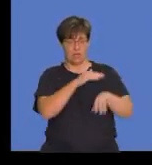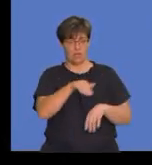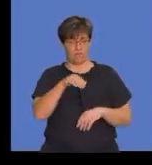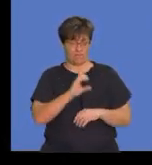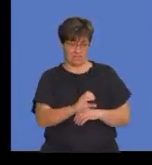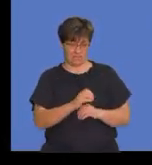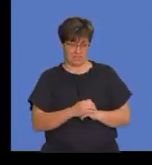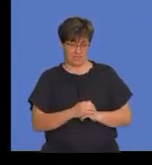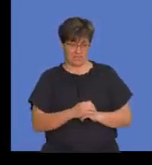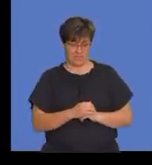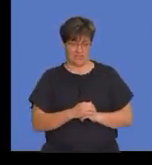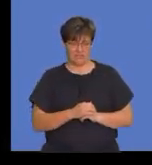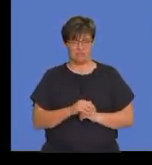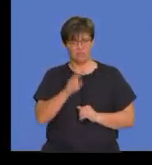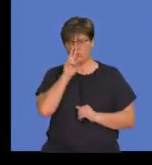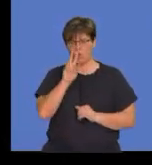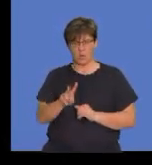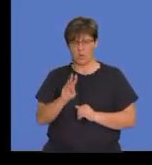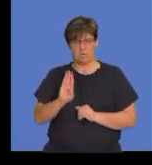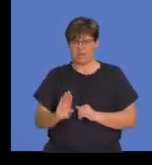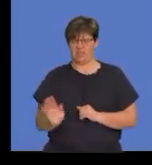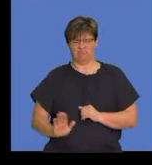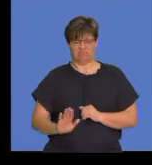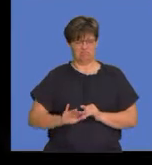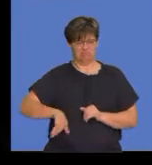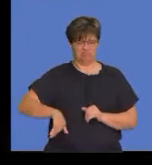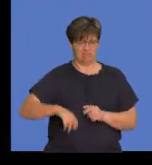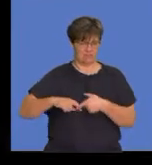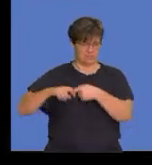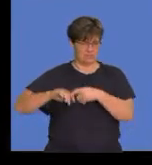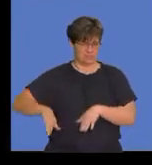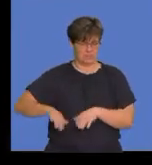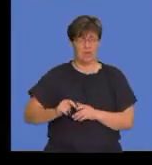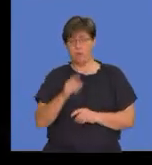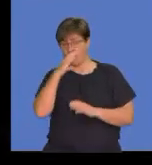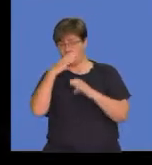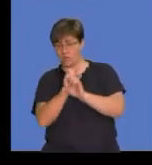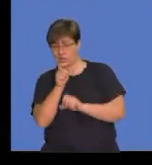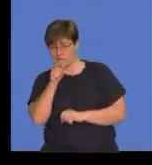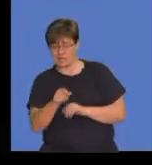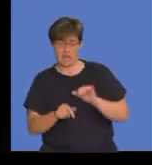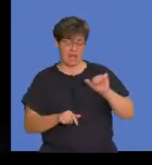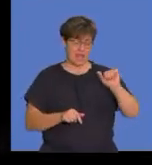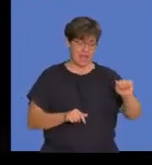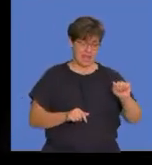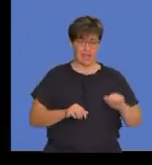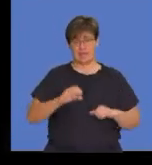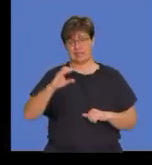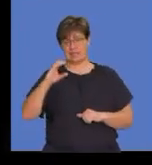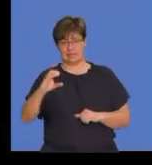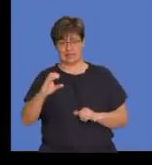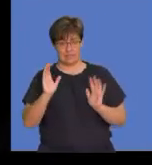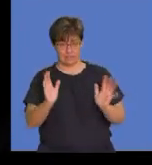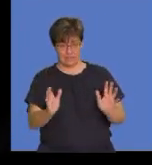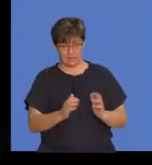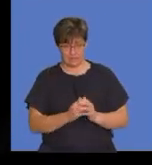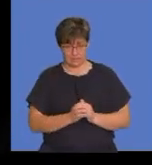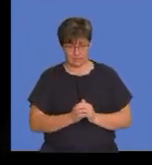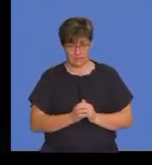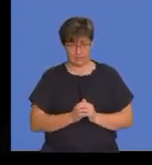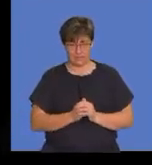C, so we're not looking at what B is for now. We're only focusing on side A and side